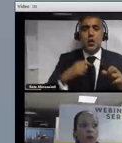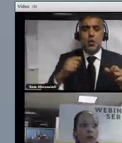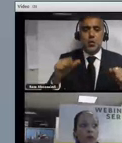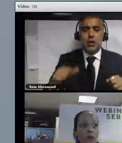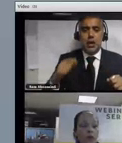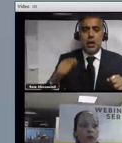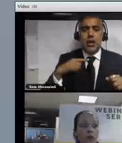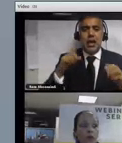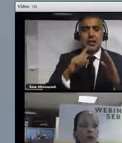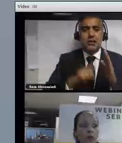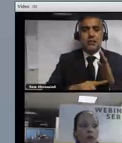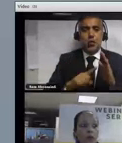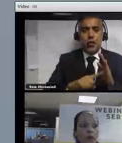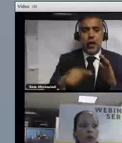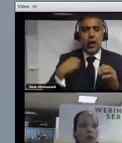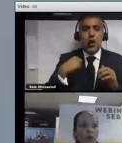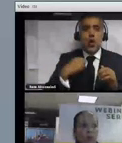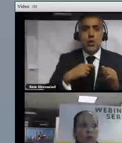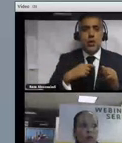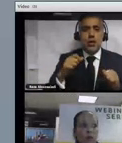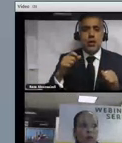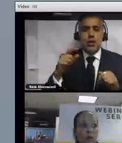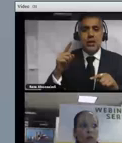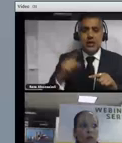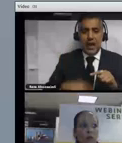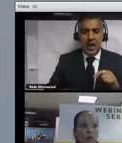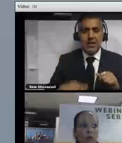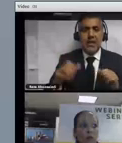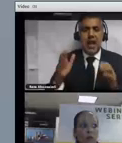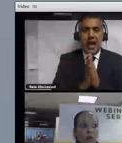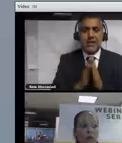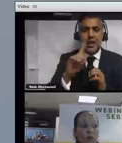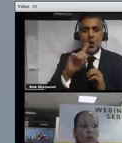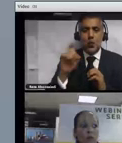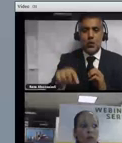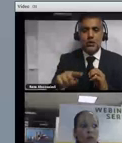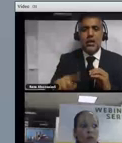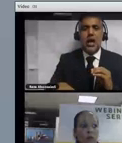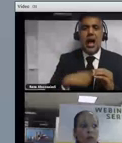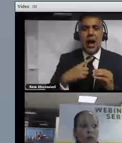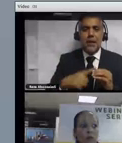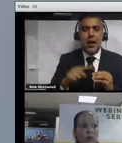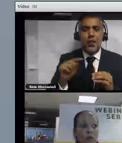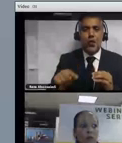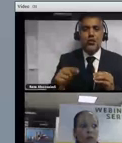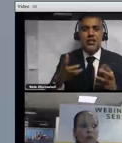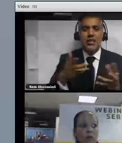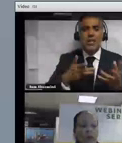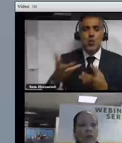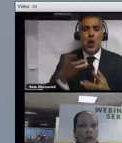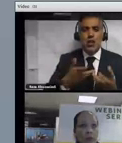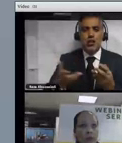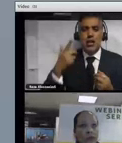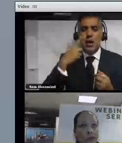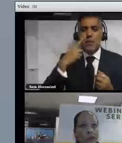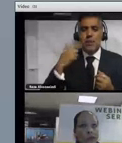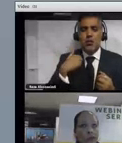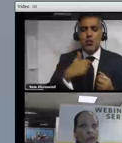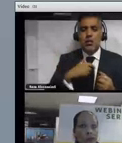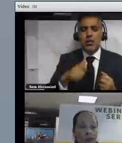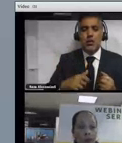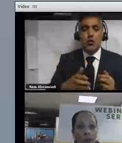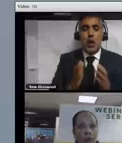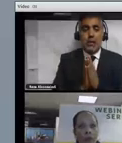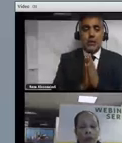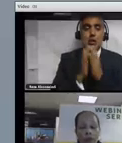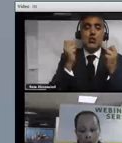explore that. We can't ask a question about those interactions because we have to ask so many